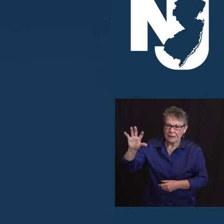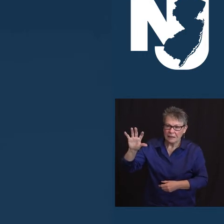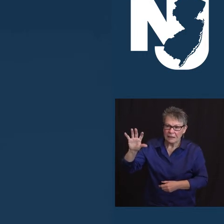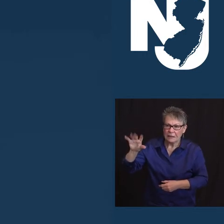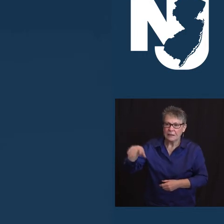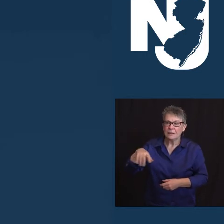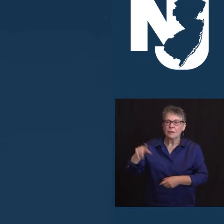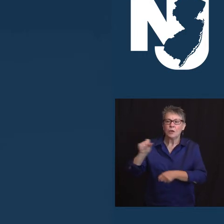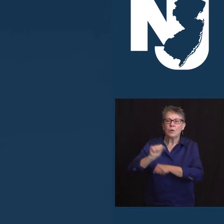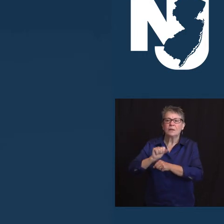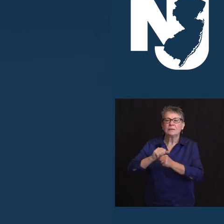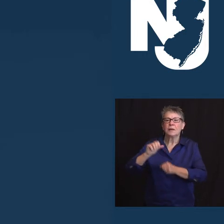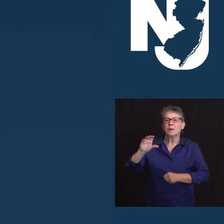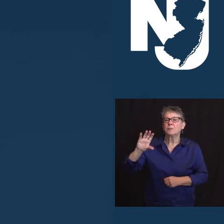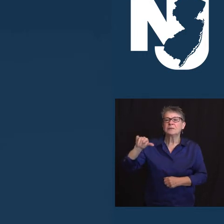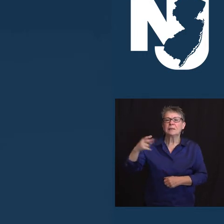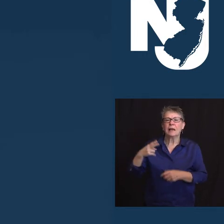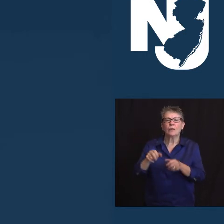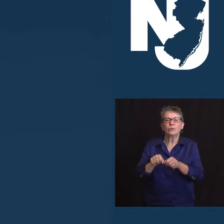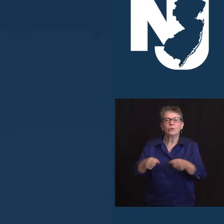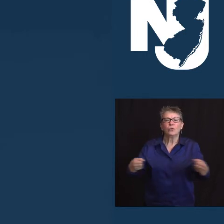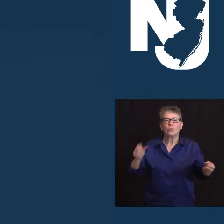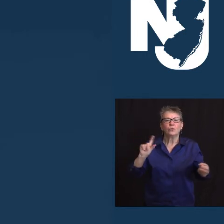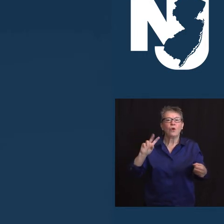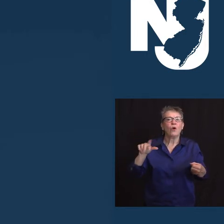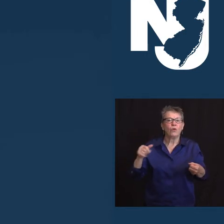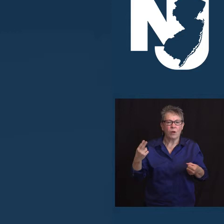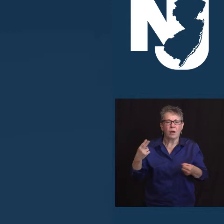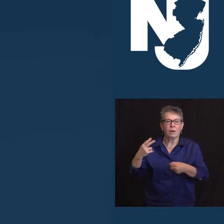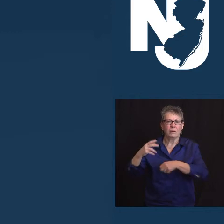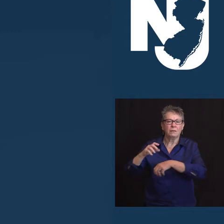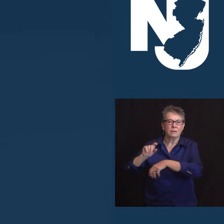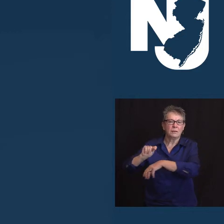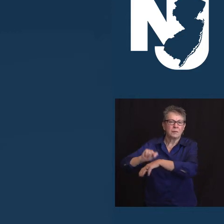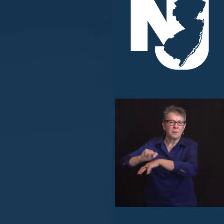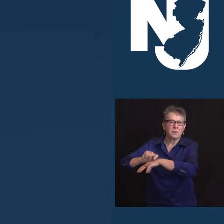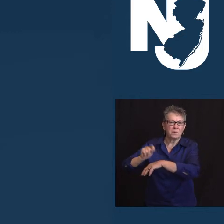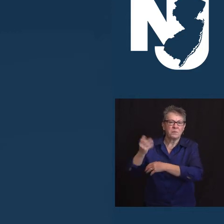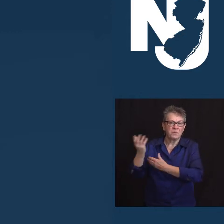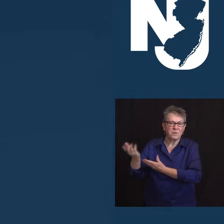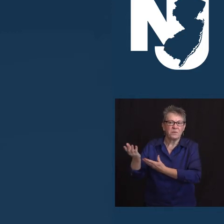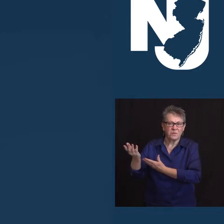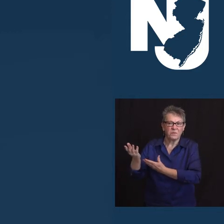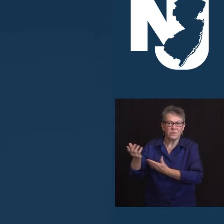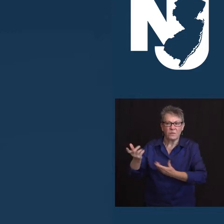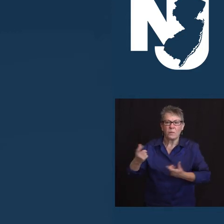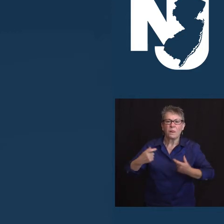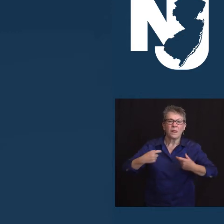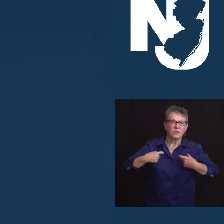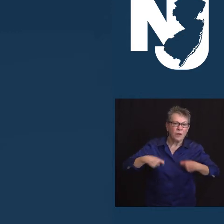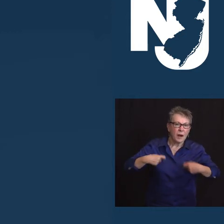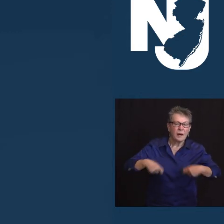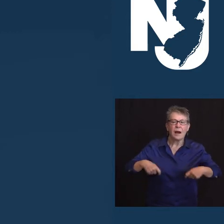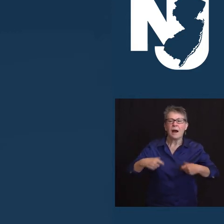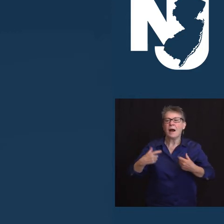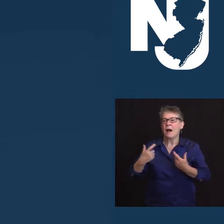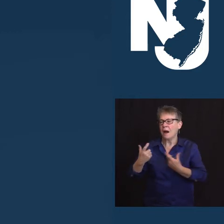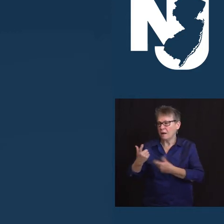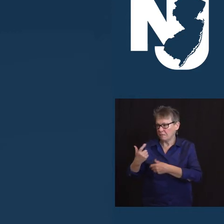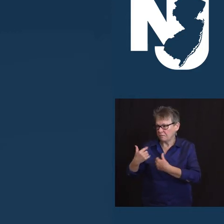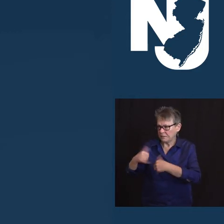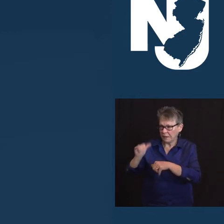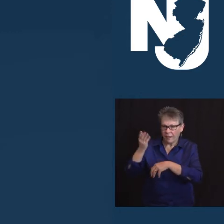as rabbi of the Carlebach Minyan of Passaic and Clifton, and where he would also ply his other profession as